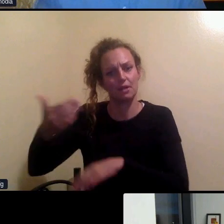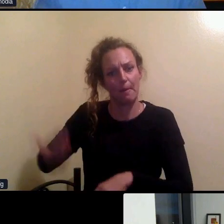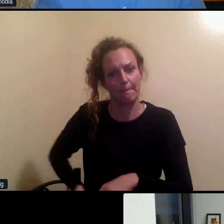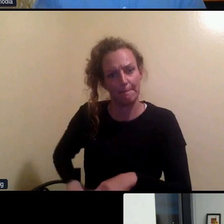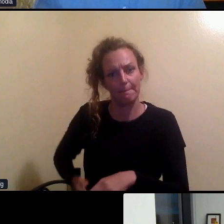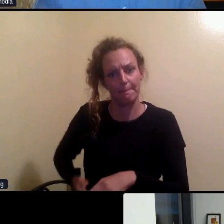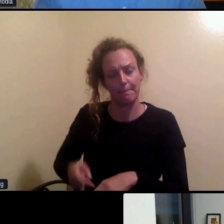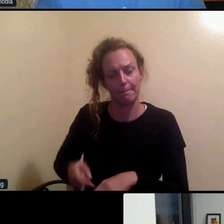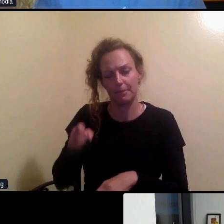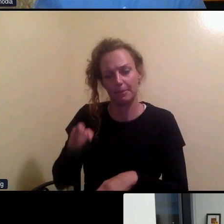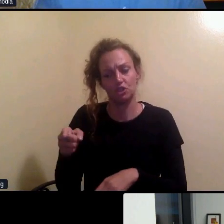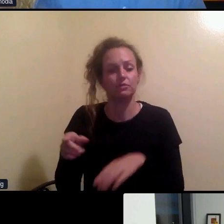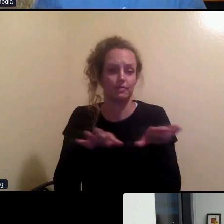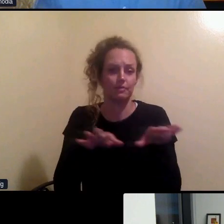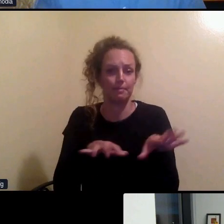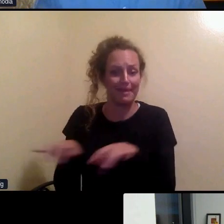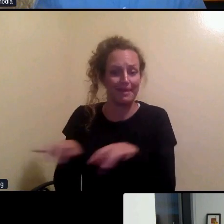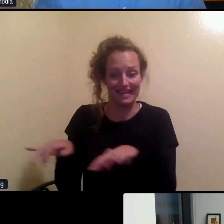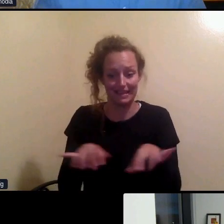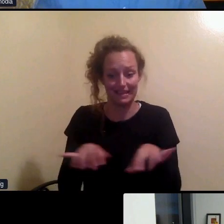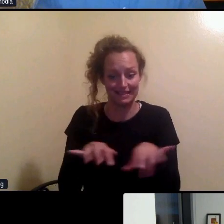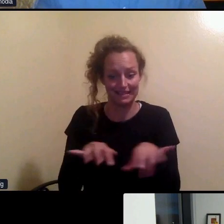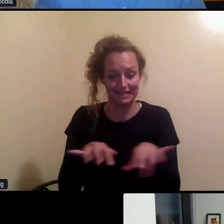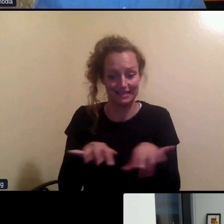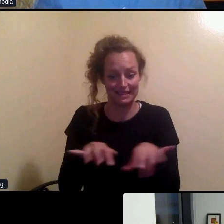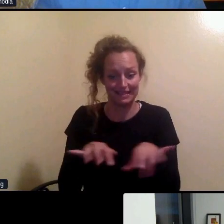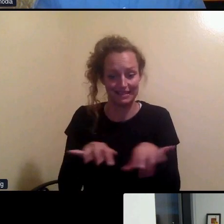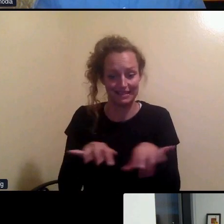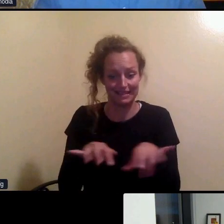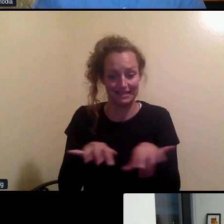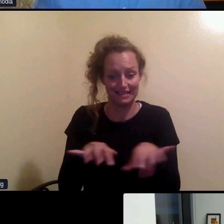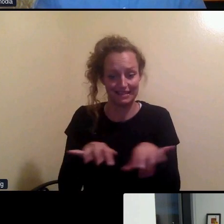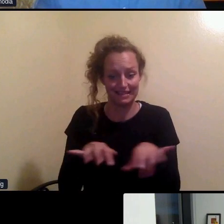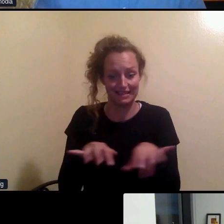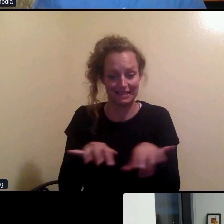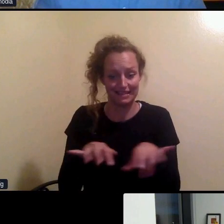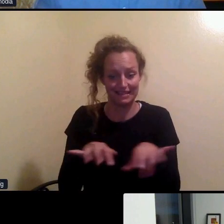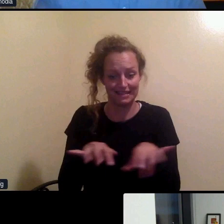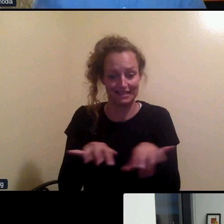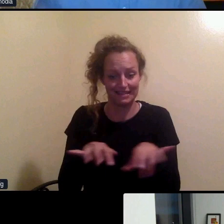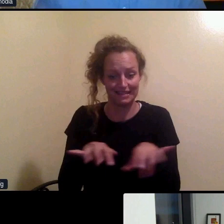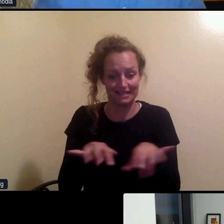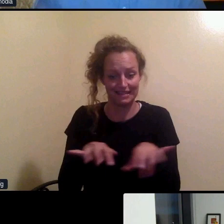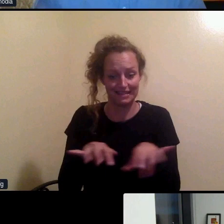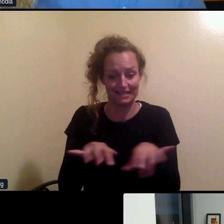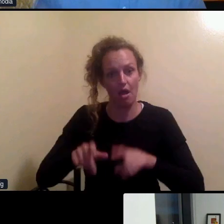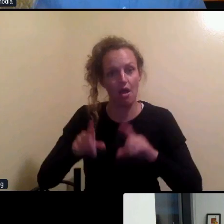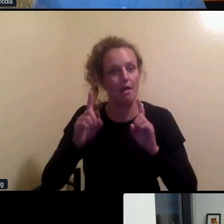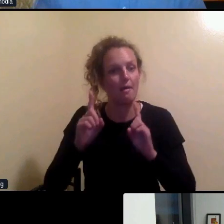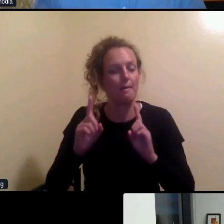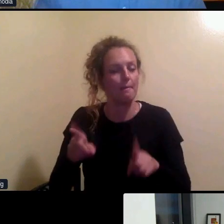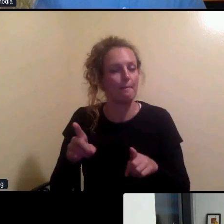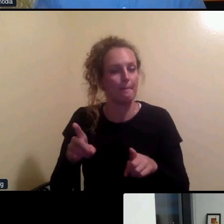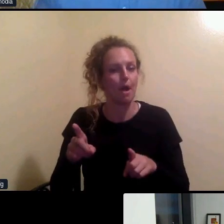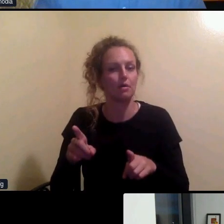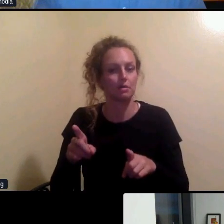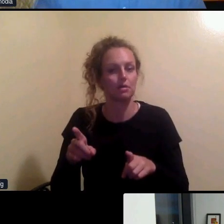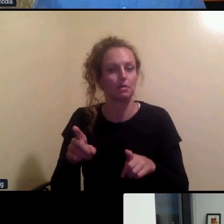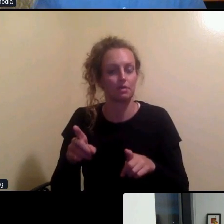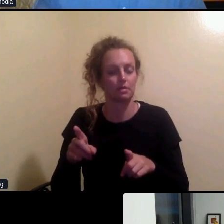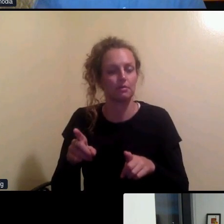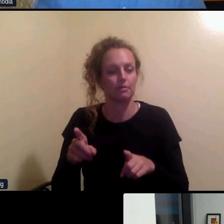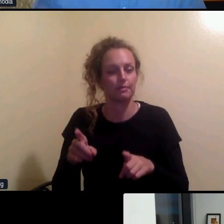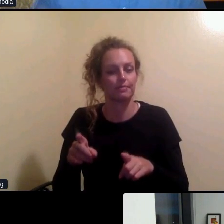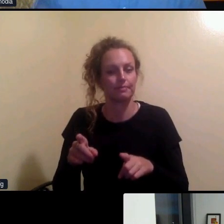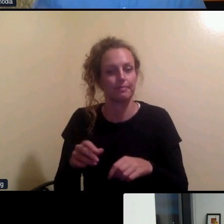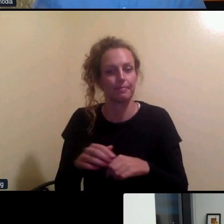problem with his joints playing the piano, and he figured there must be a simpler way of operating a phone. And him and